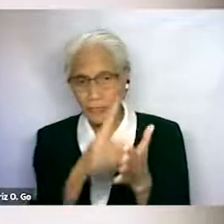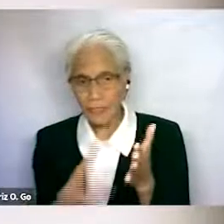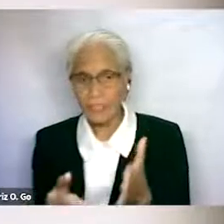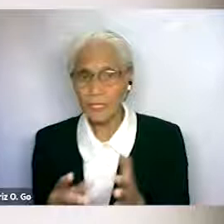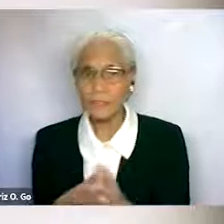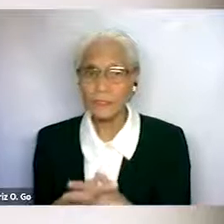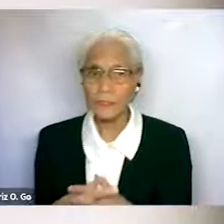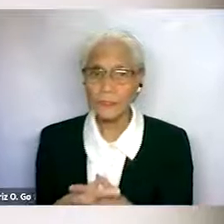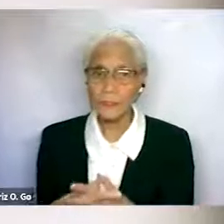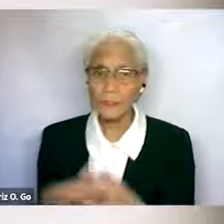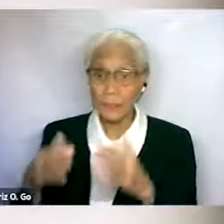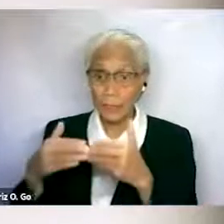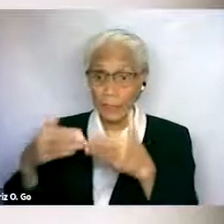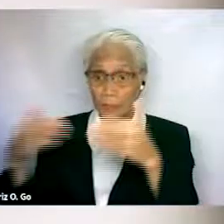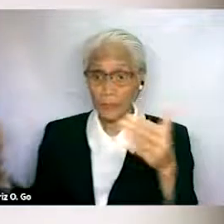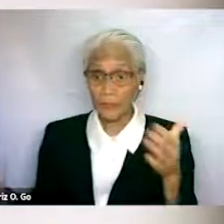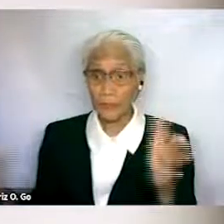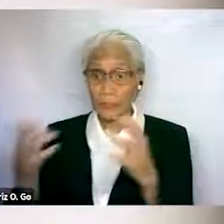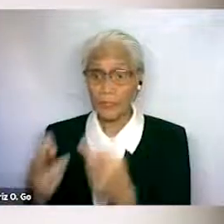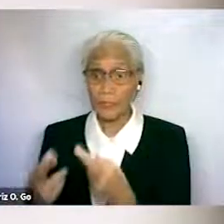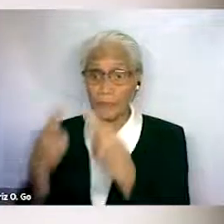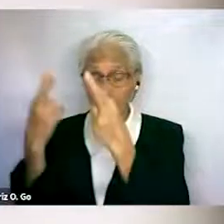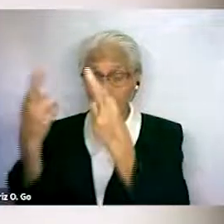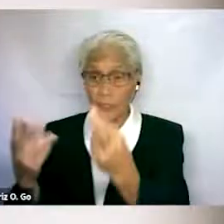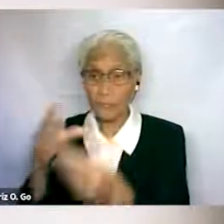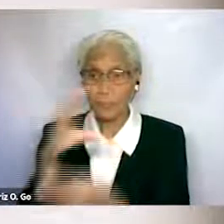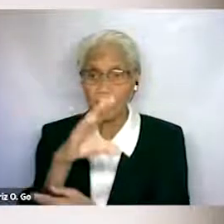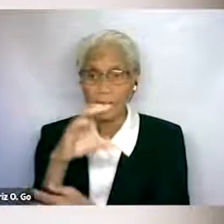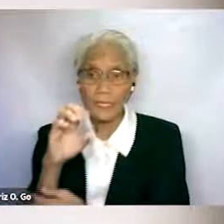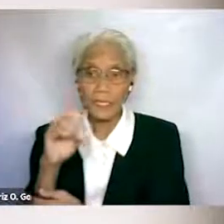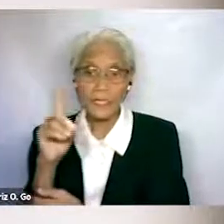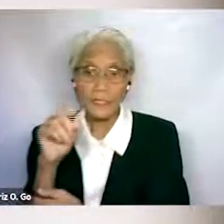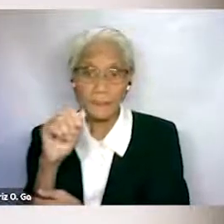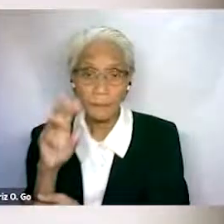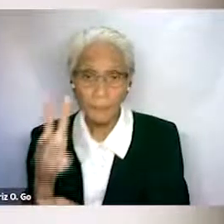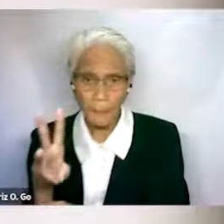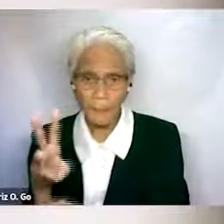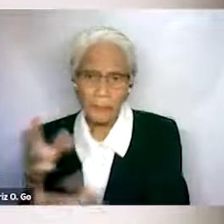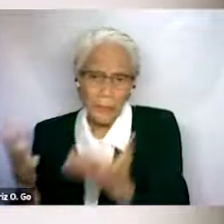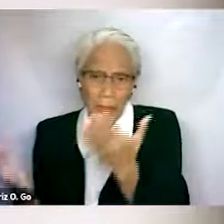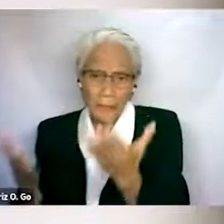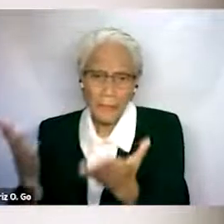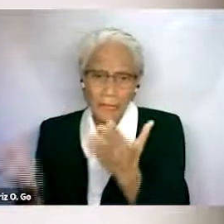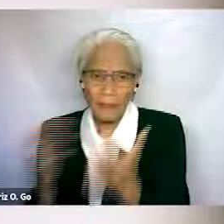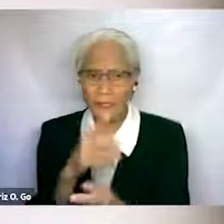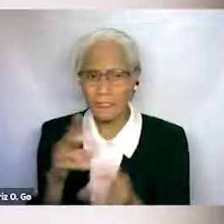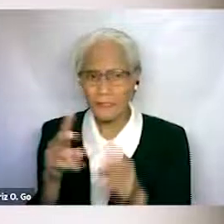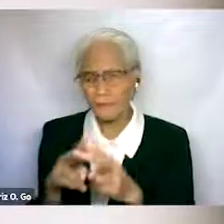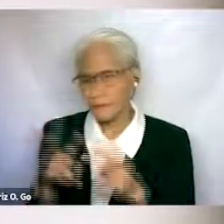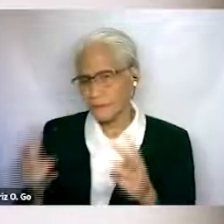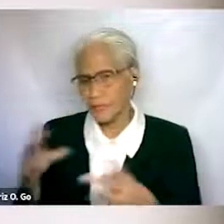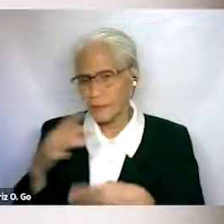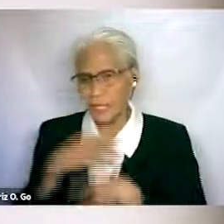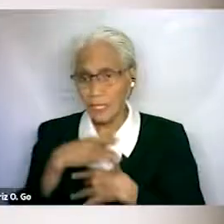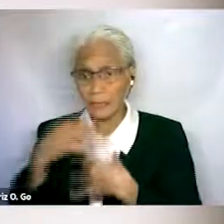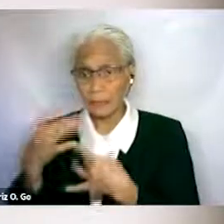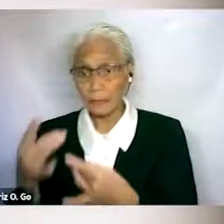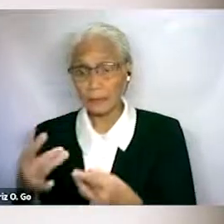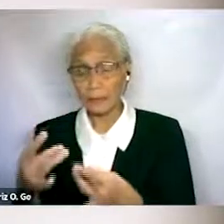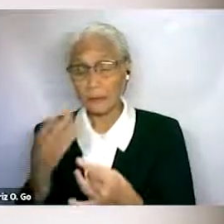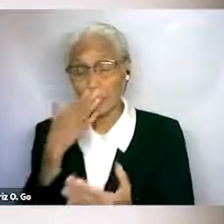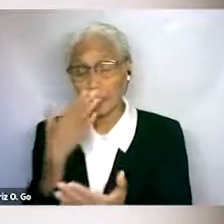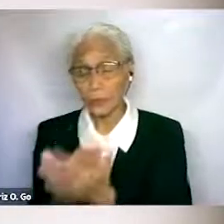through them anymore. And I think what I would like to highlight in the case of GR 30 on conflict prevention, conflict and